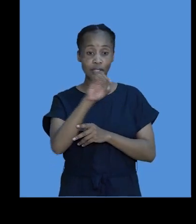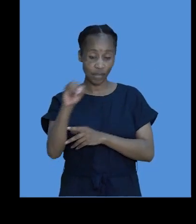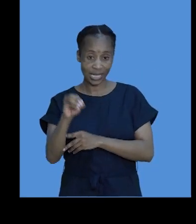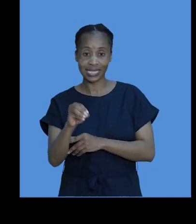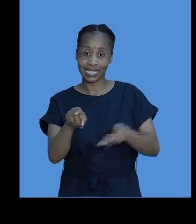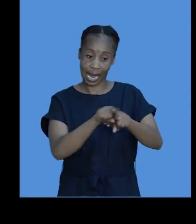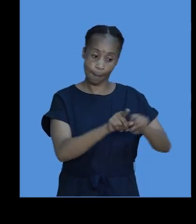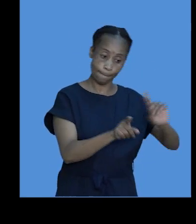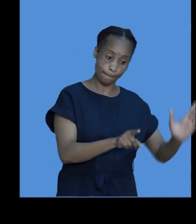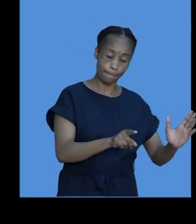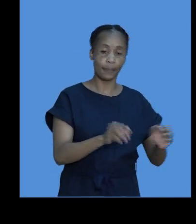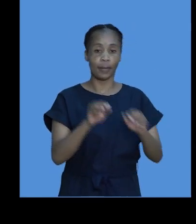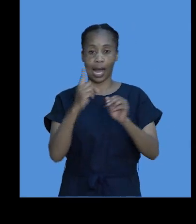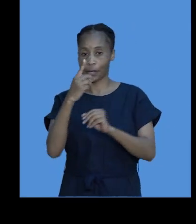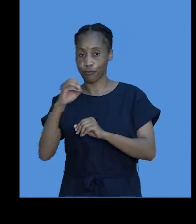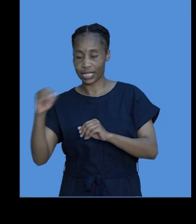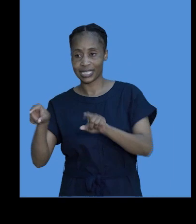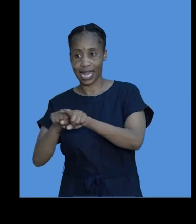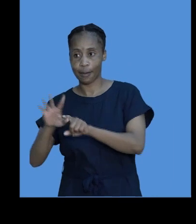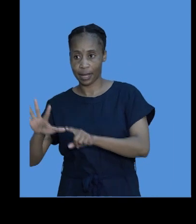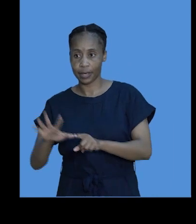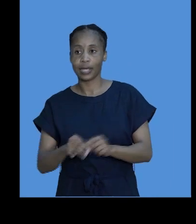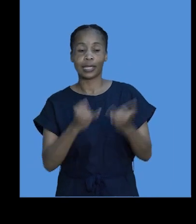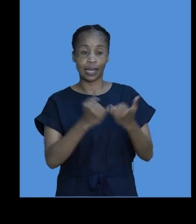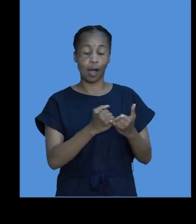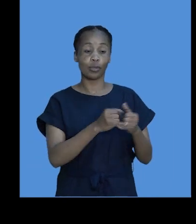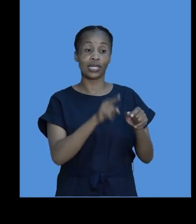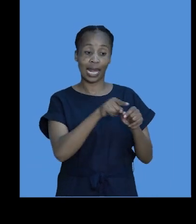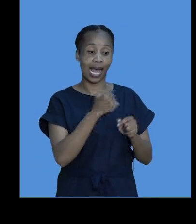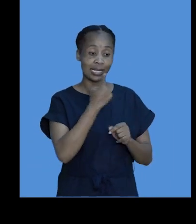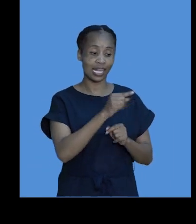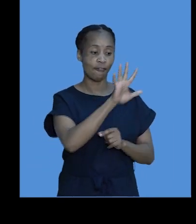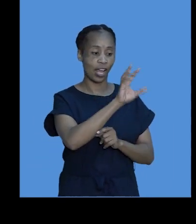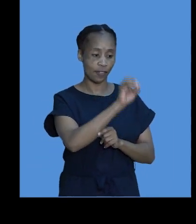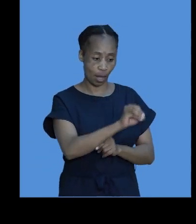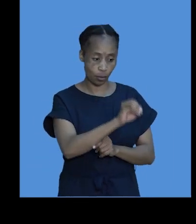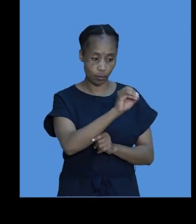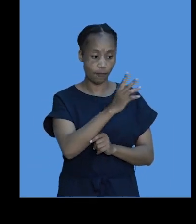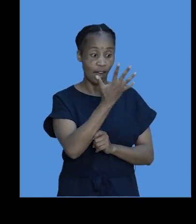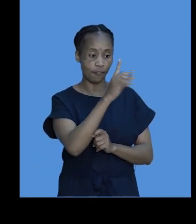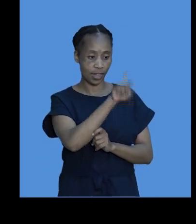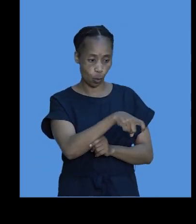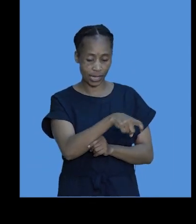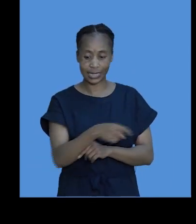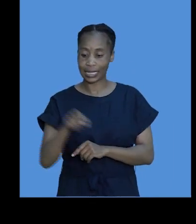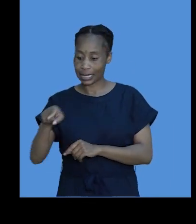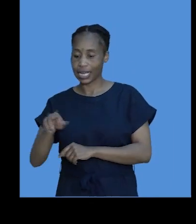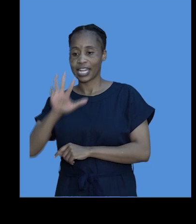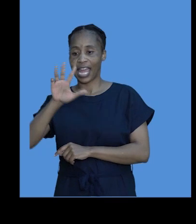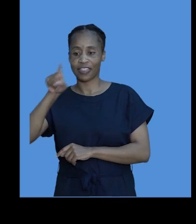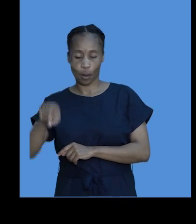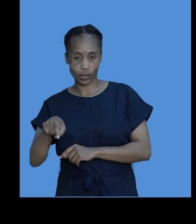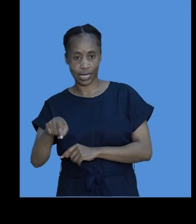It's still 100 there. If you say 50 times 100, you get 5,000